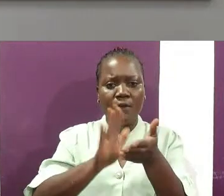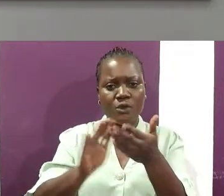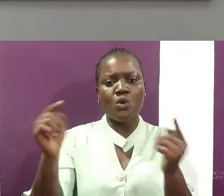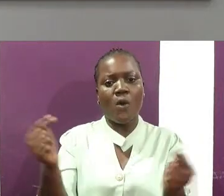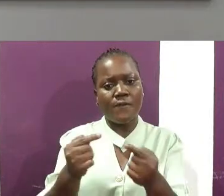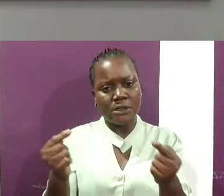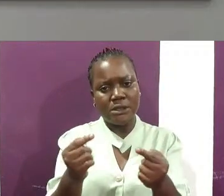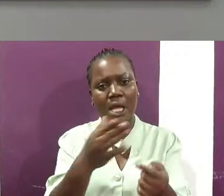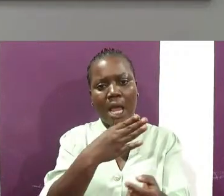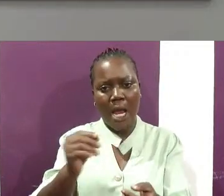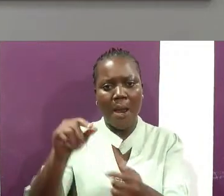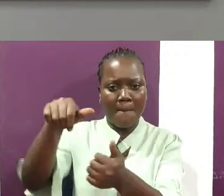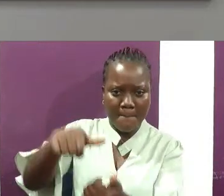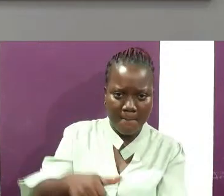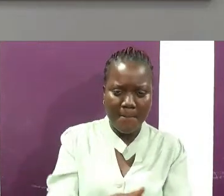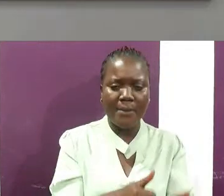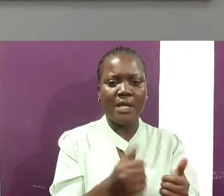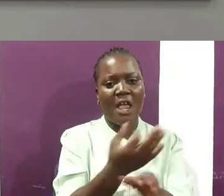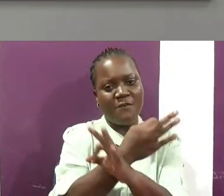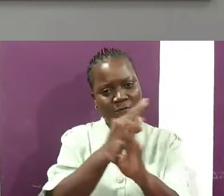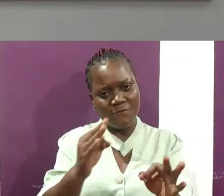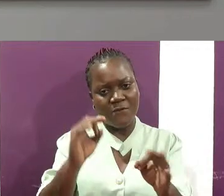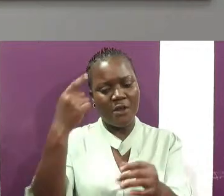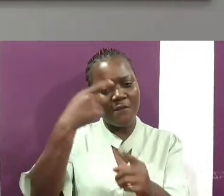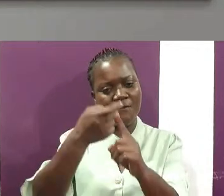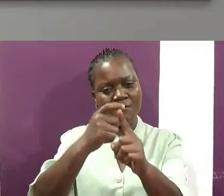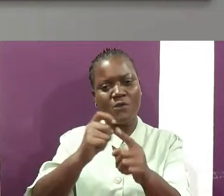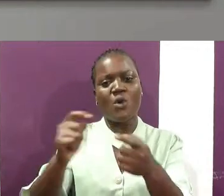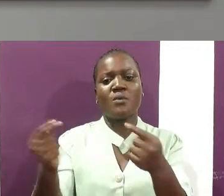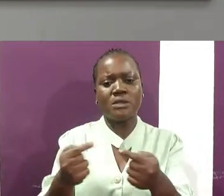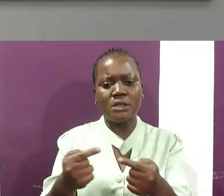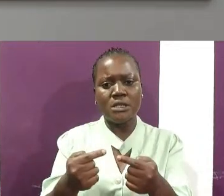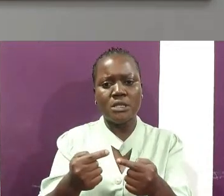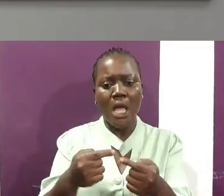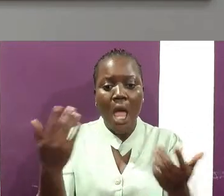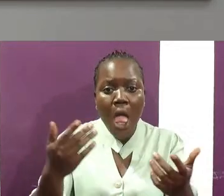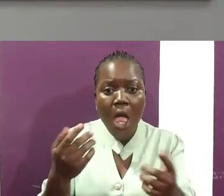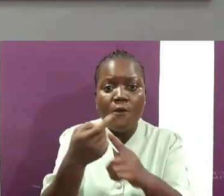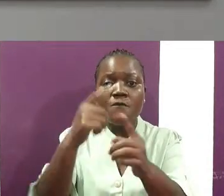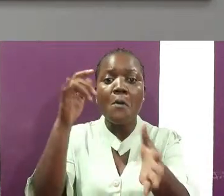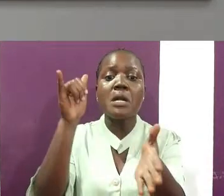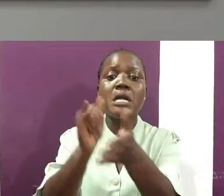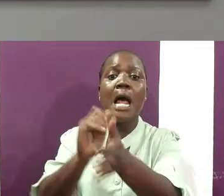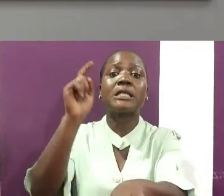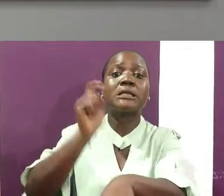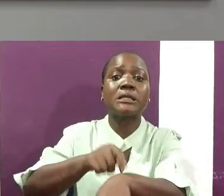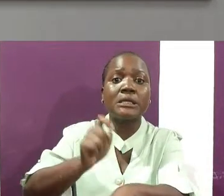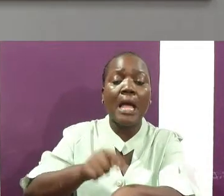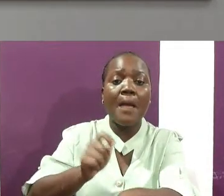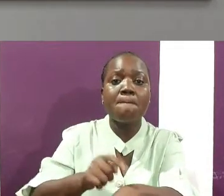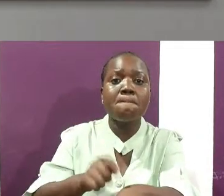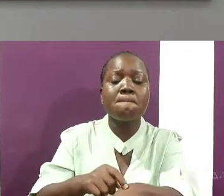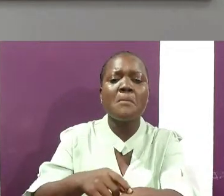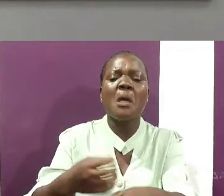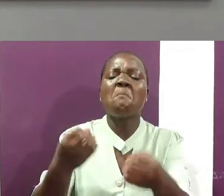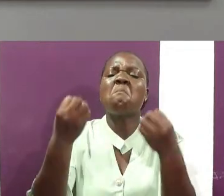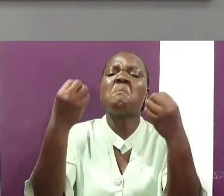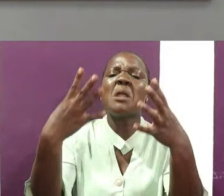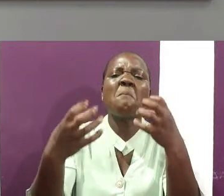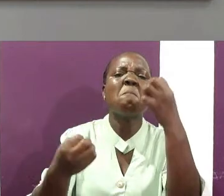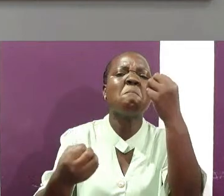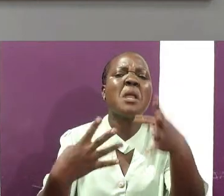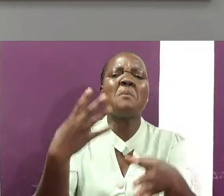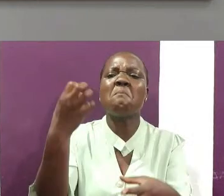people were added to the Lord's body. Nasa Danwara, Akrabes, and Pimmy and Sa, and your bone will sue, and